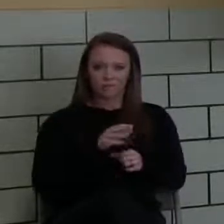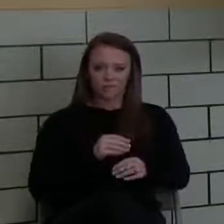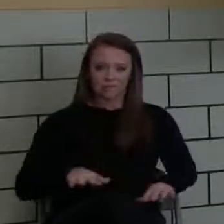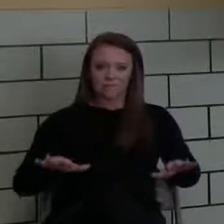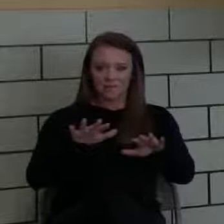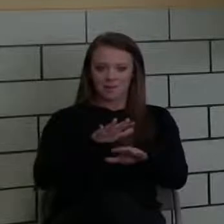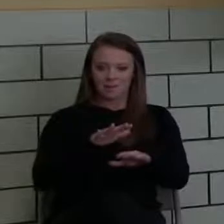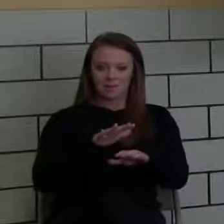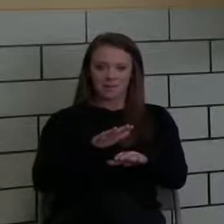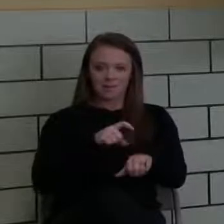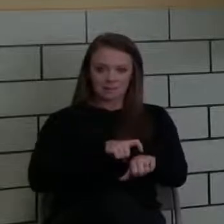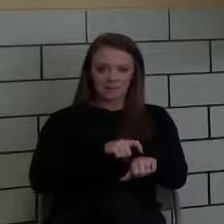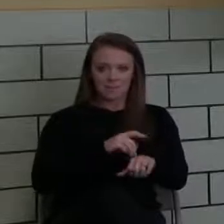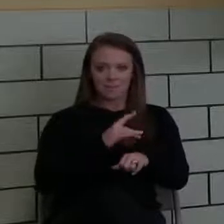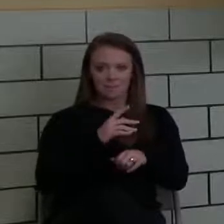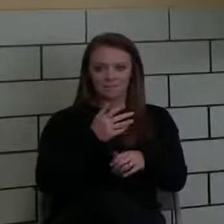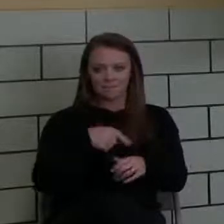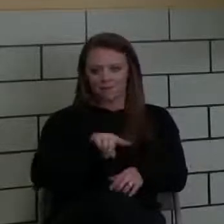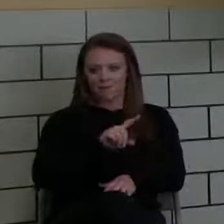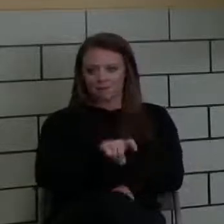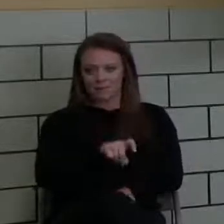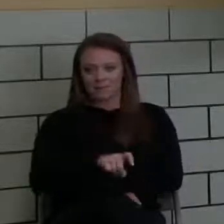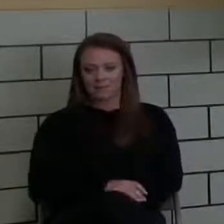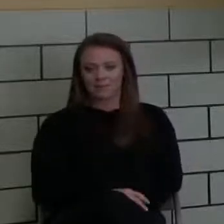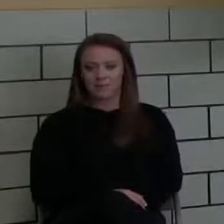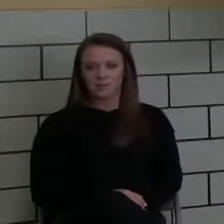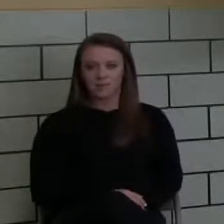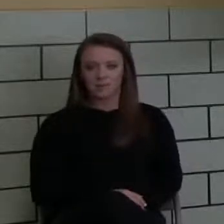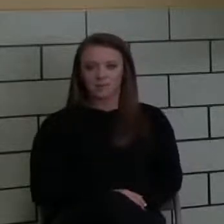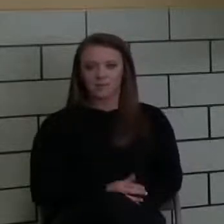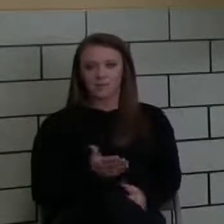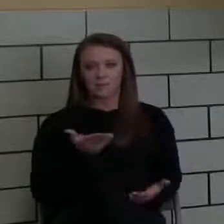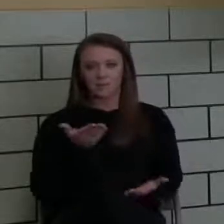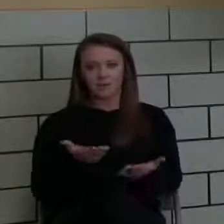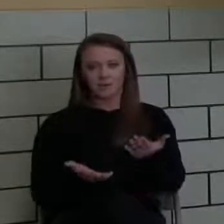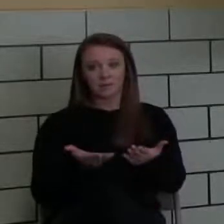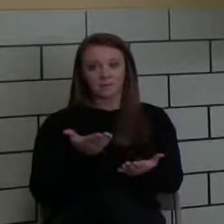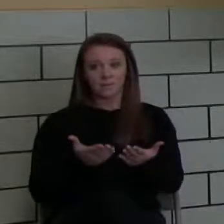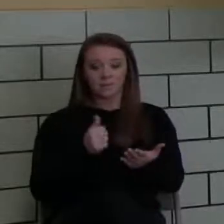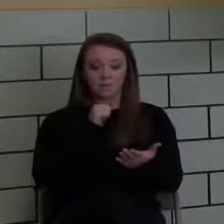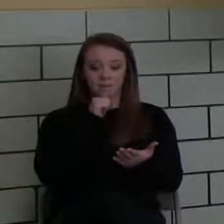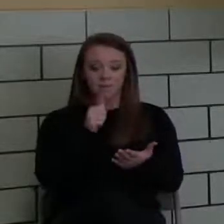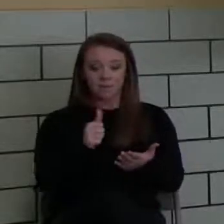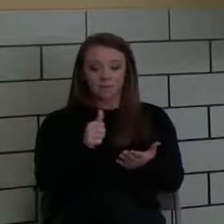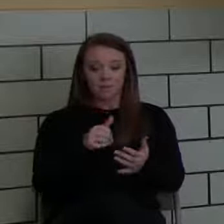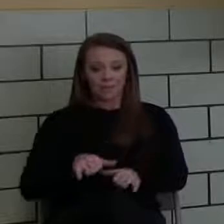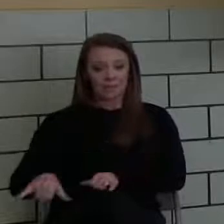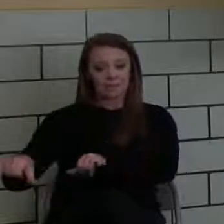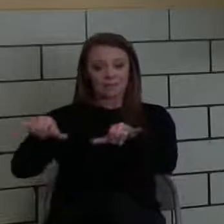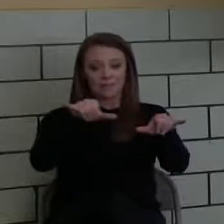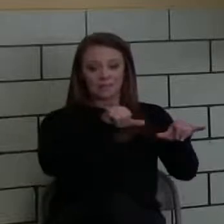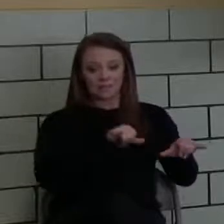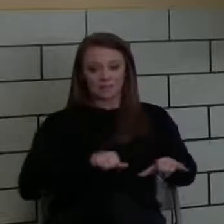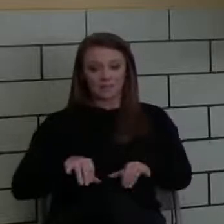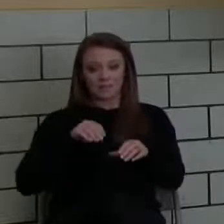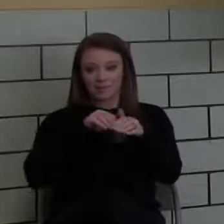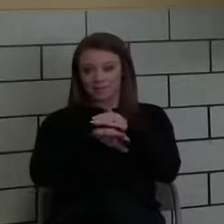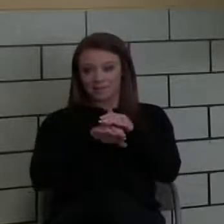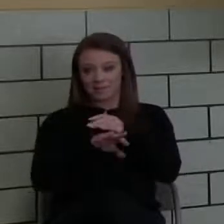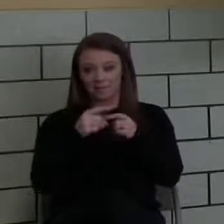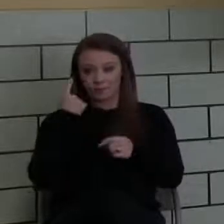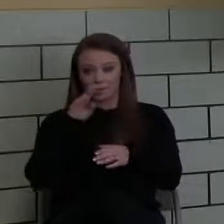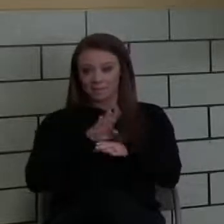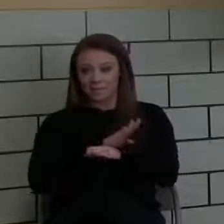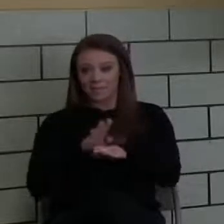blocked off in a business. It may not be exactly the same access. It may be slightly modified access, but